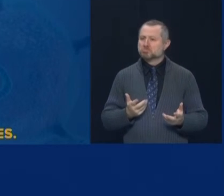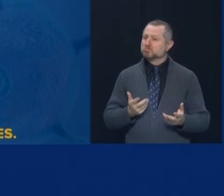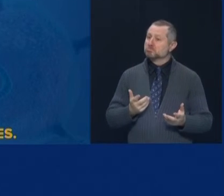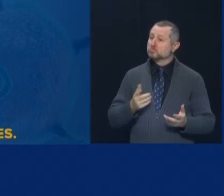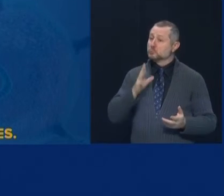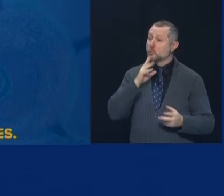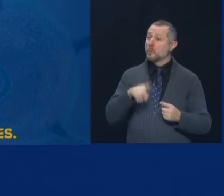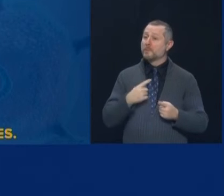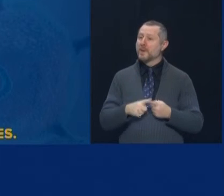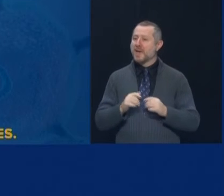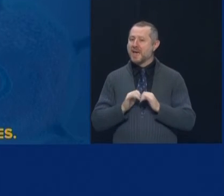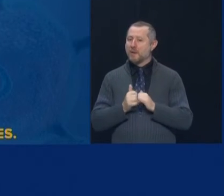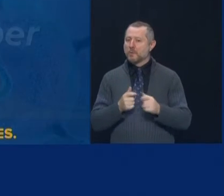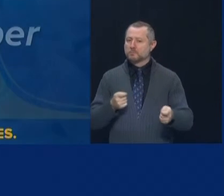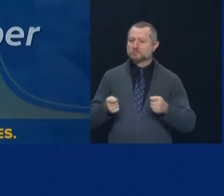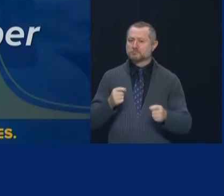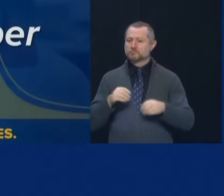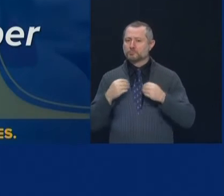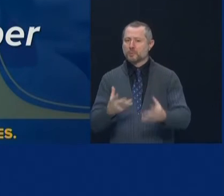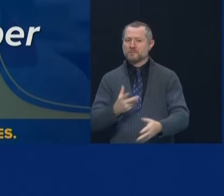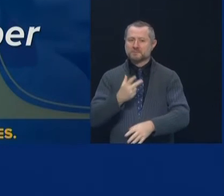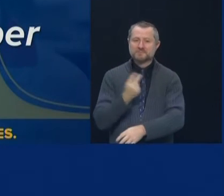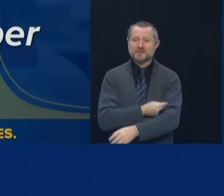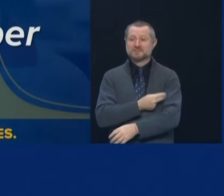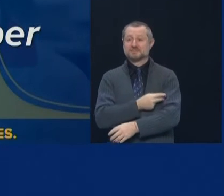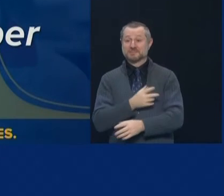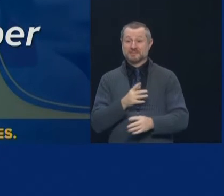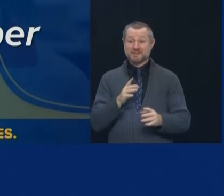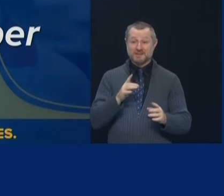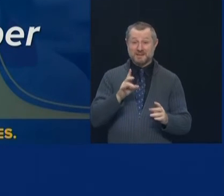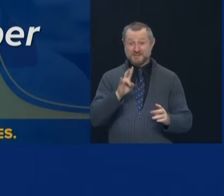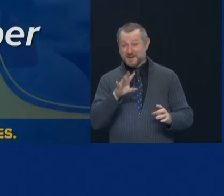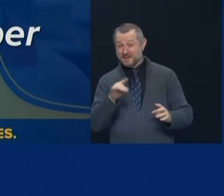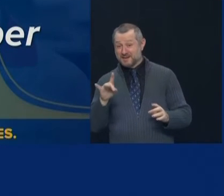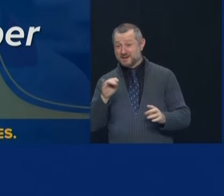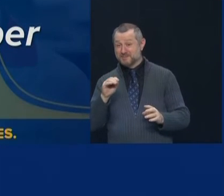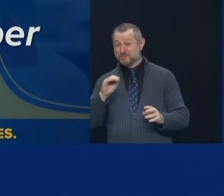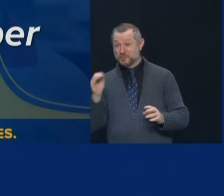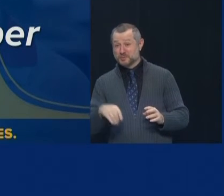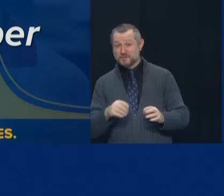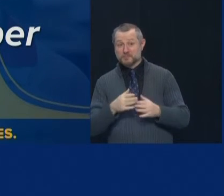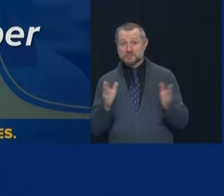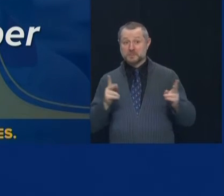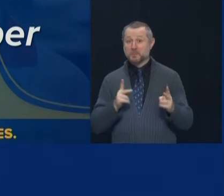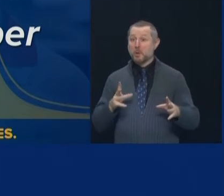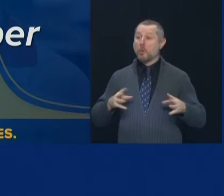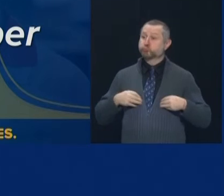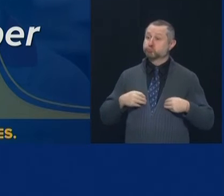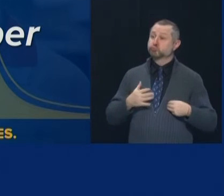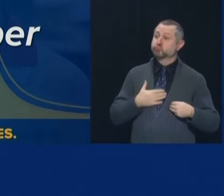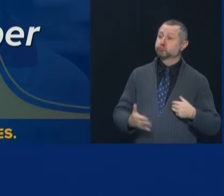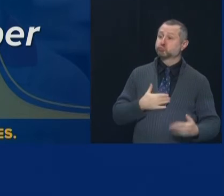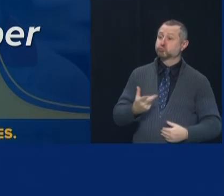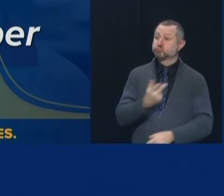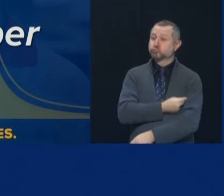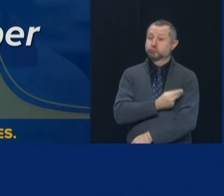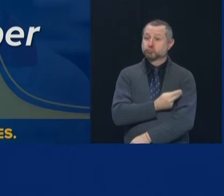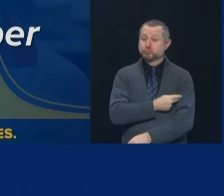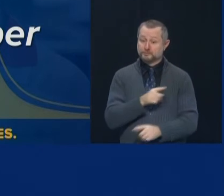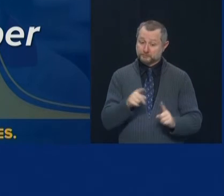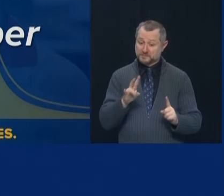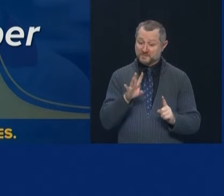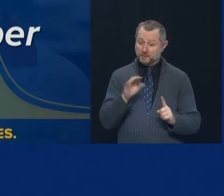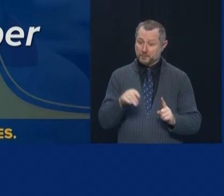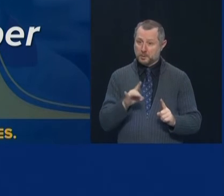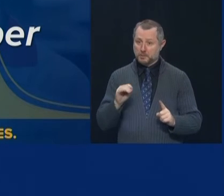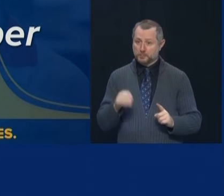Administration of it and acceptance of it. There is a range of when the experts